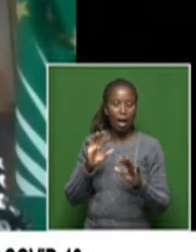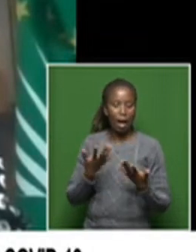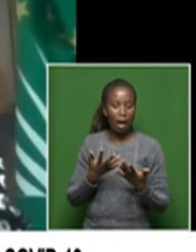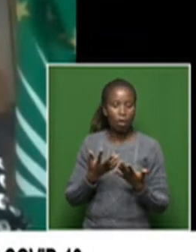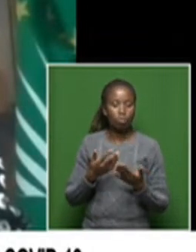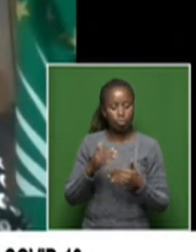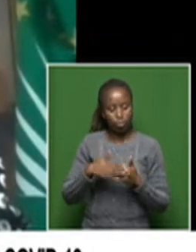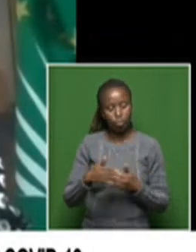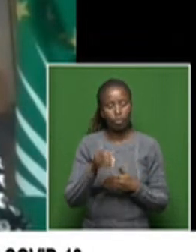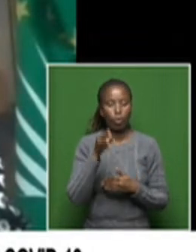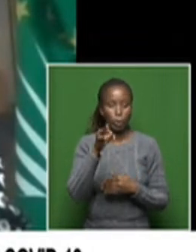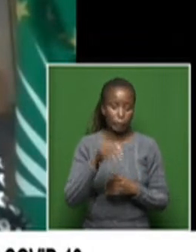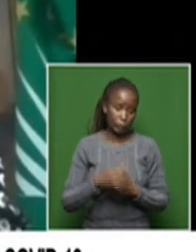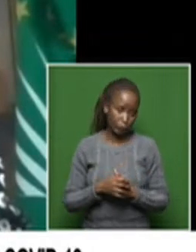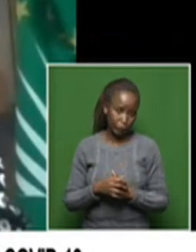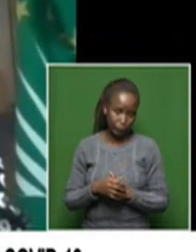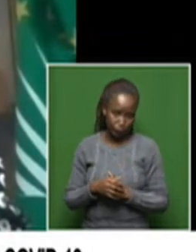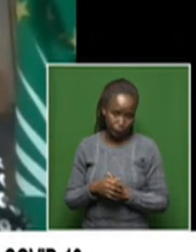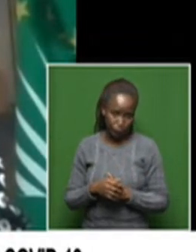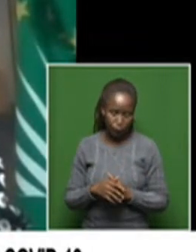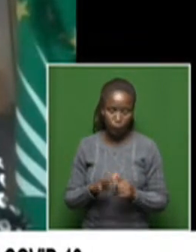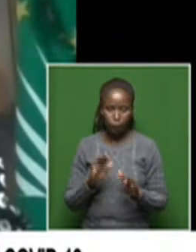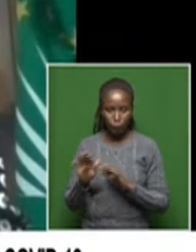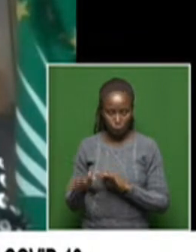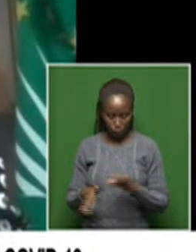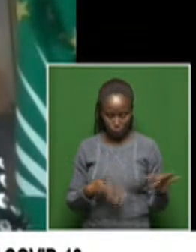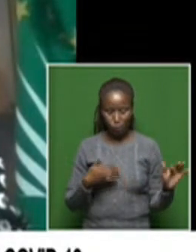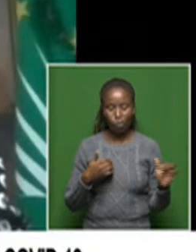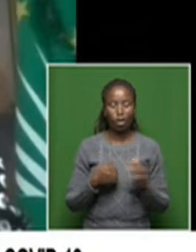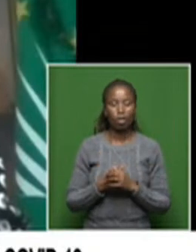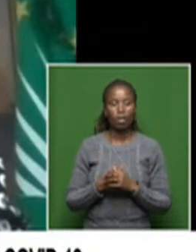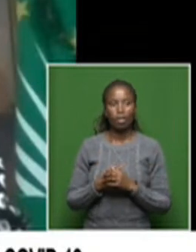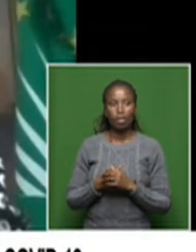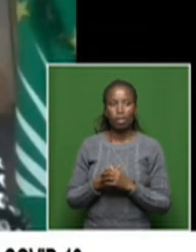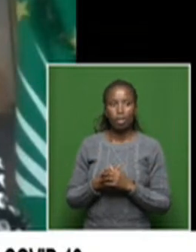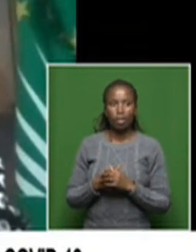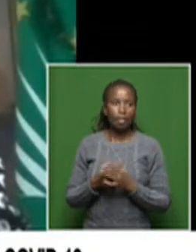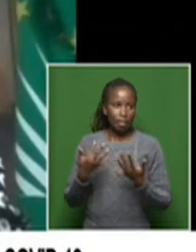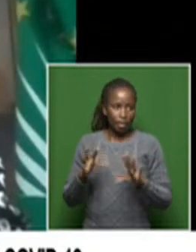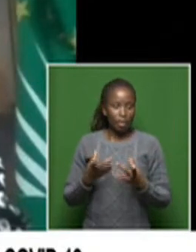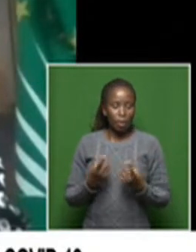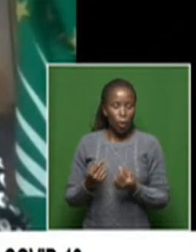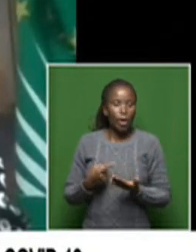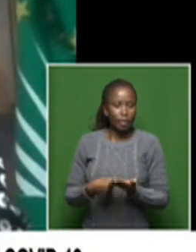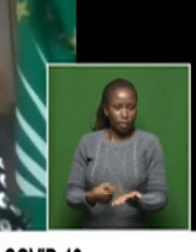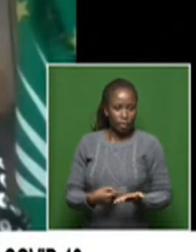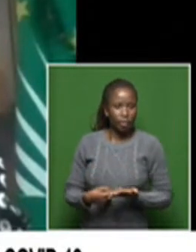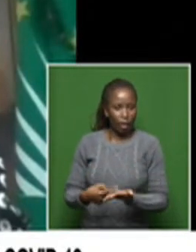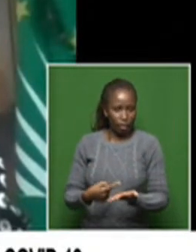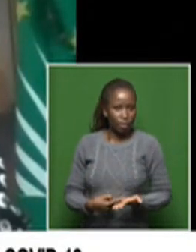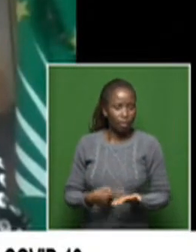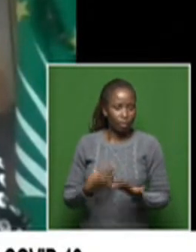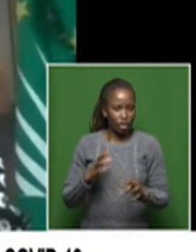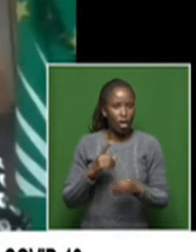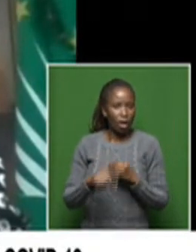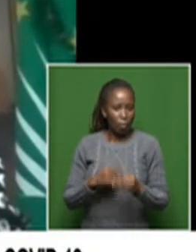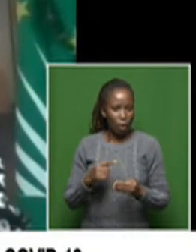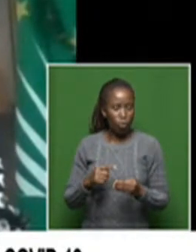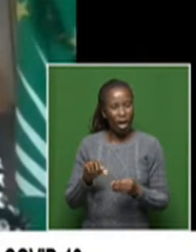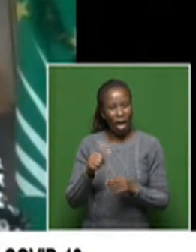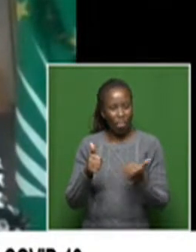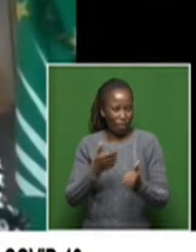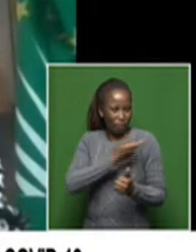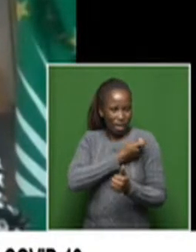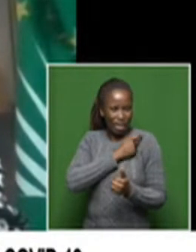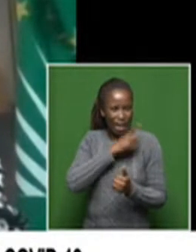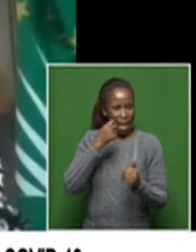go forward. We'll also go into the discussion around other vaccines. I know